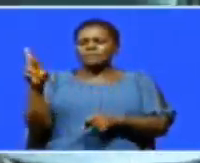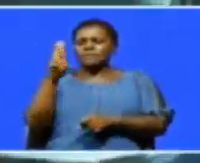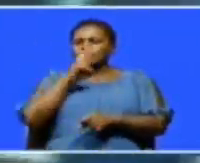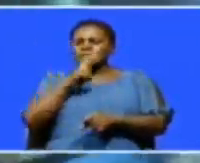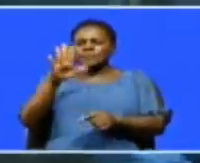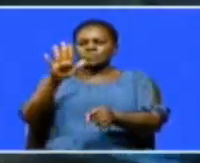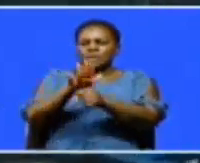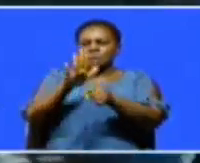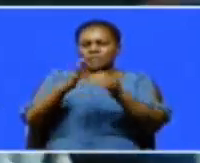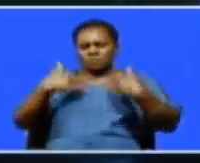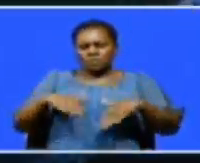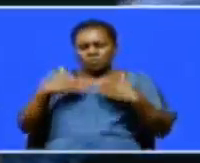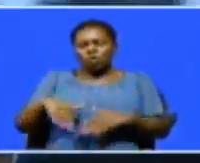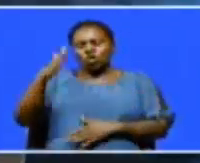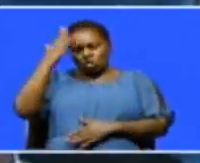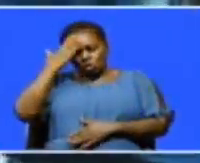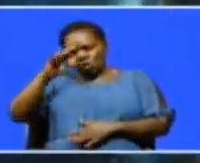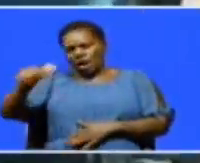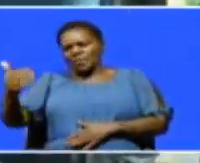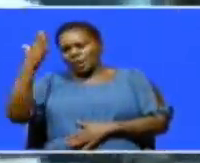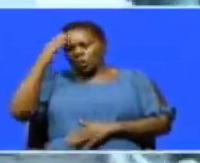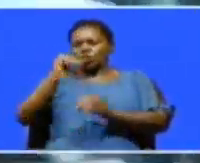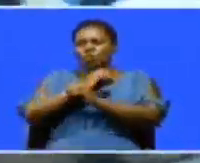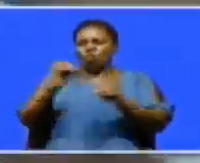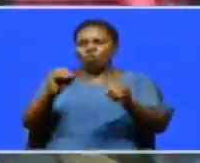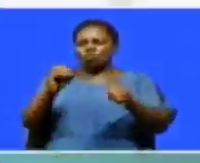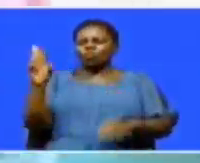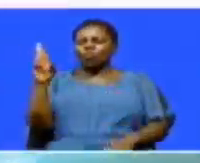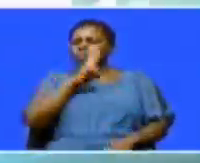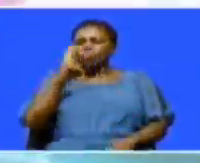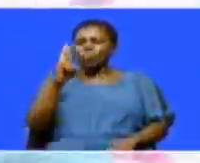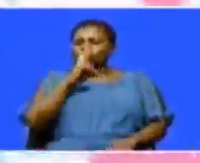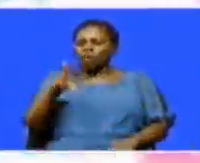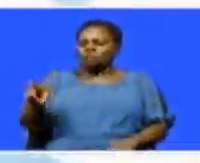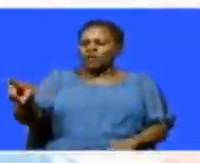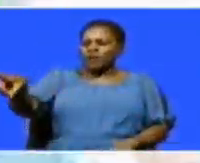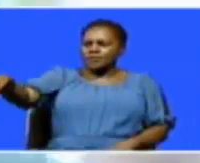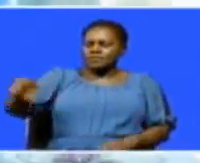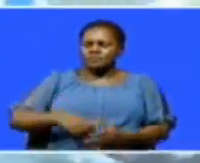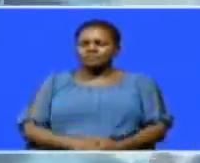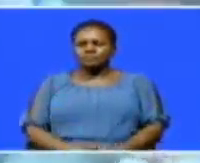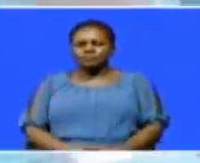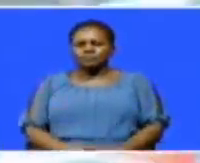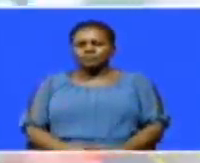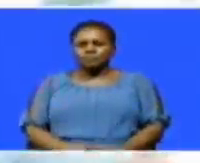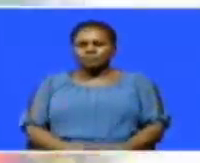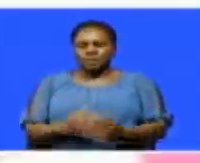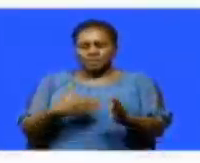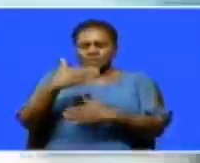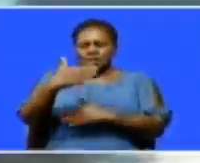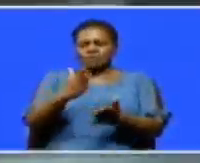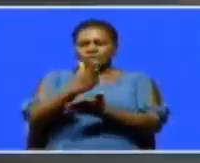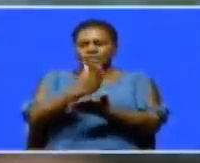of people, known and others unknown, to the deadly virus. Okay. This was after